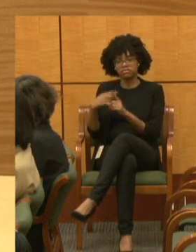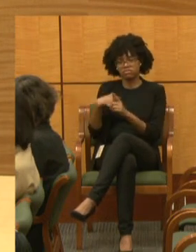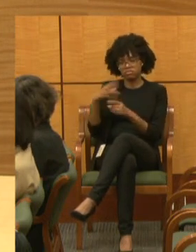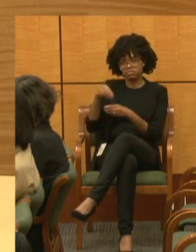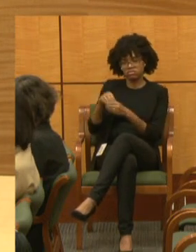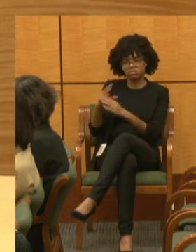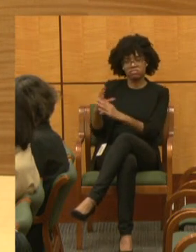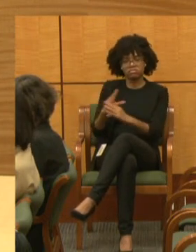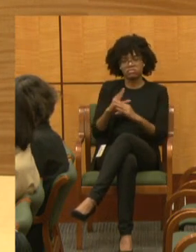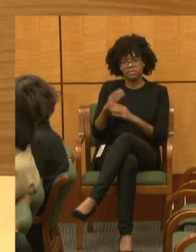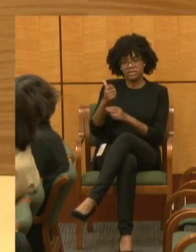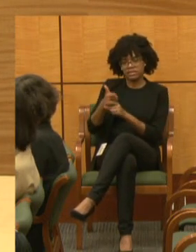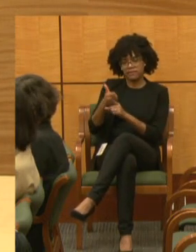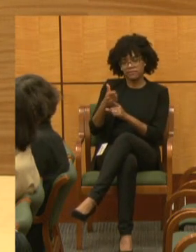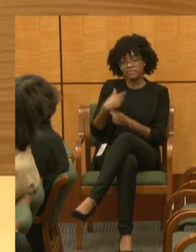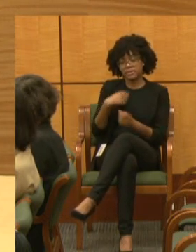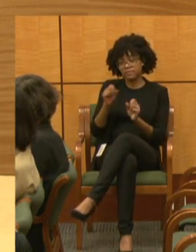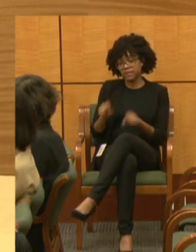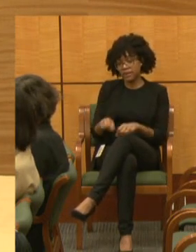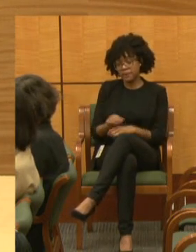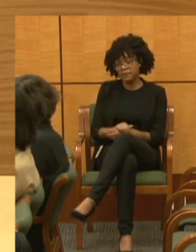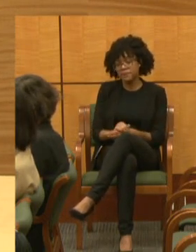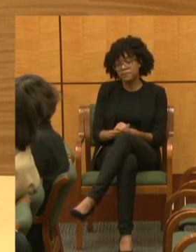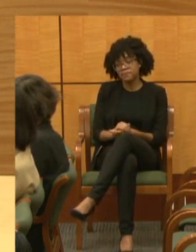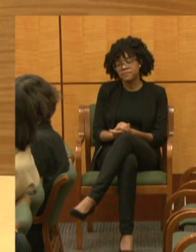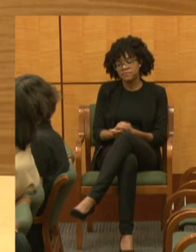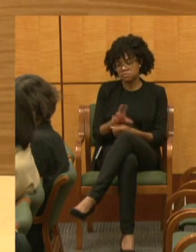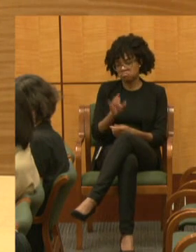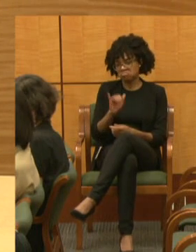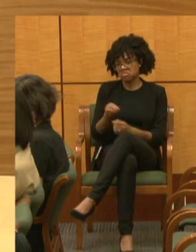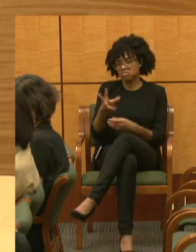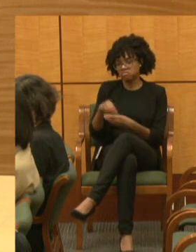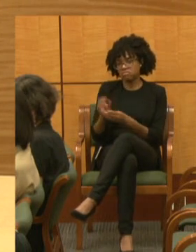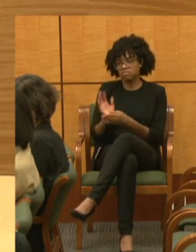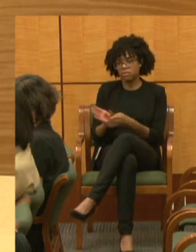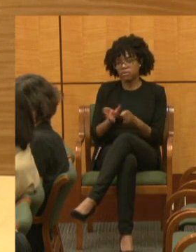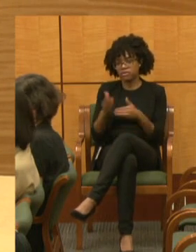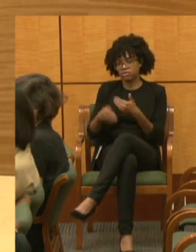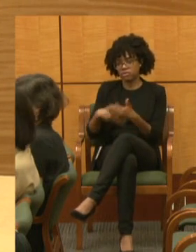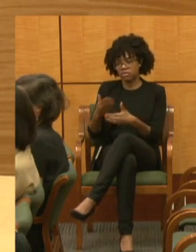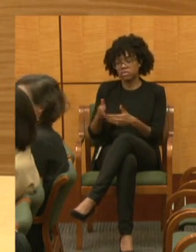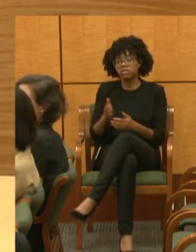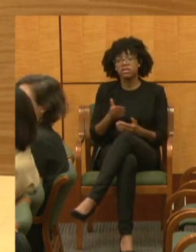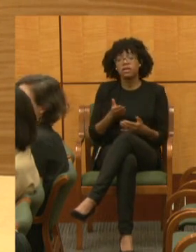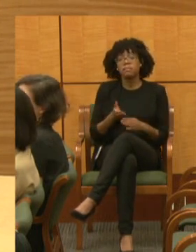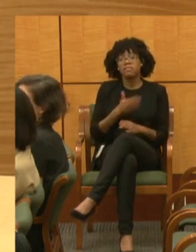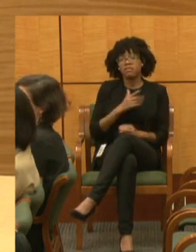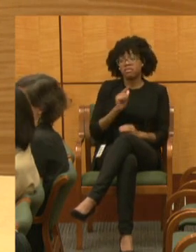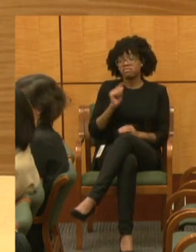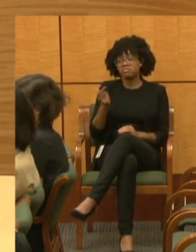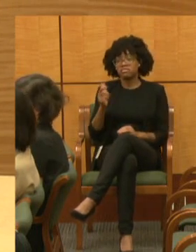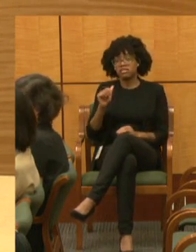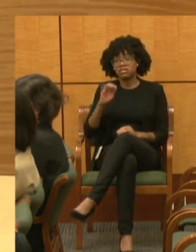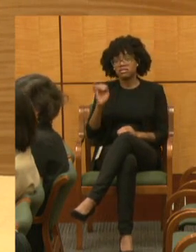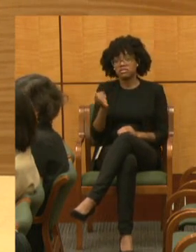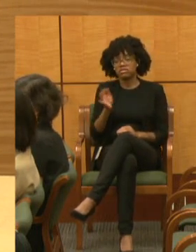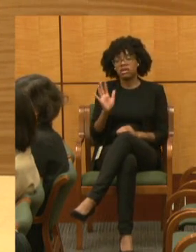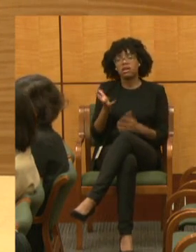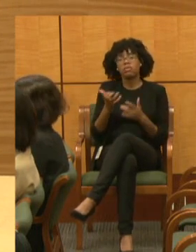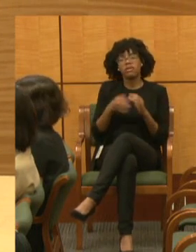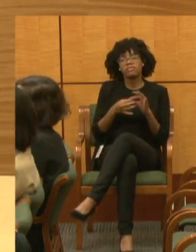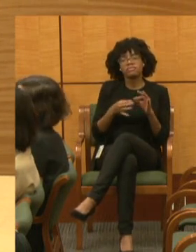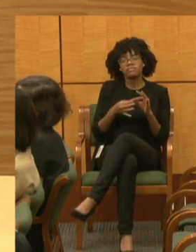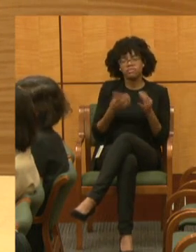high-quality preparations. The last thing I wanted to mention before turning it over to AJ is there was